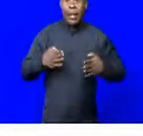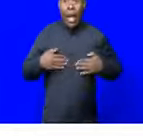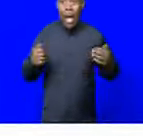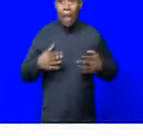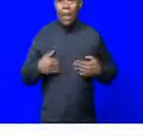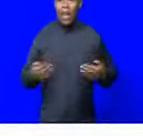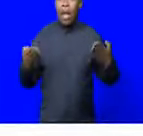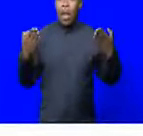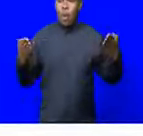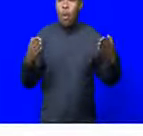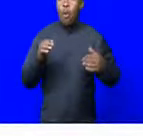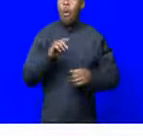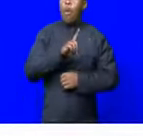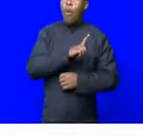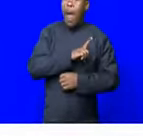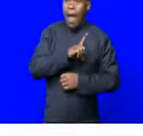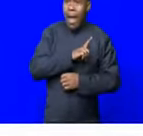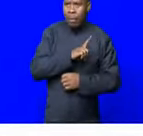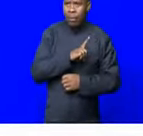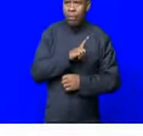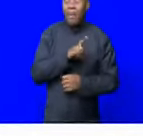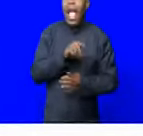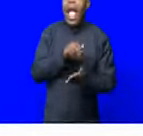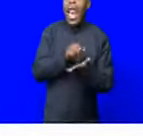kakhulu lokho ngoba kusho ukuthi